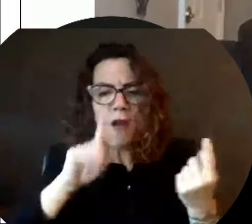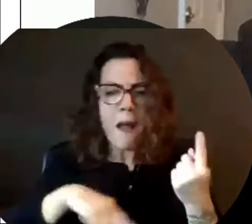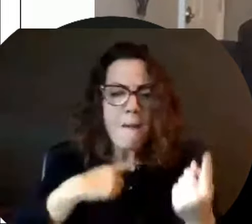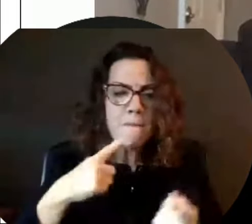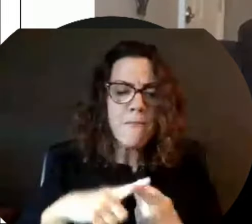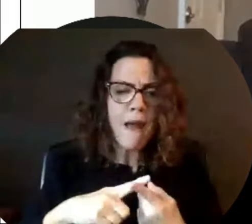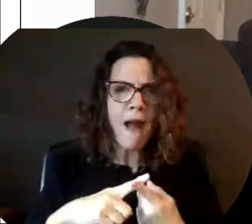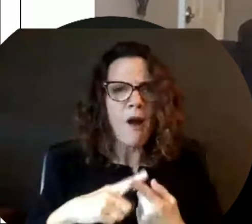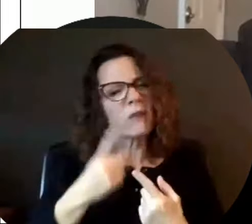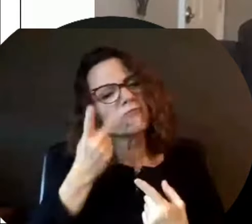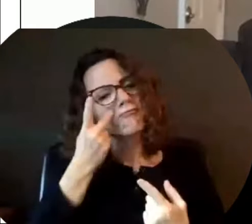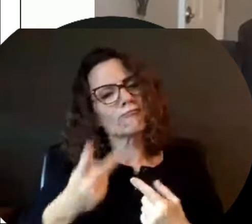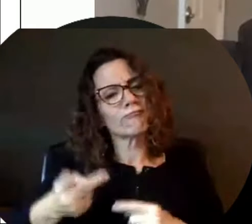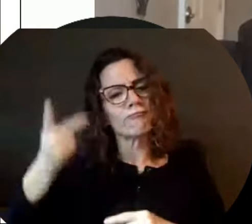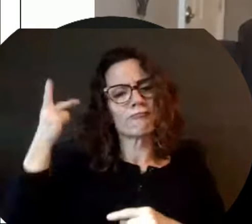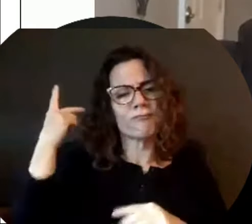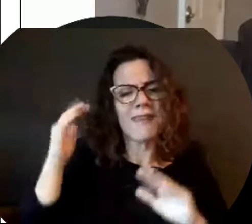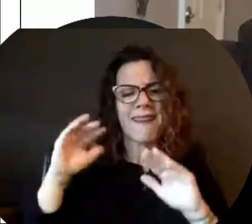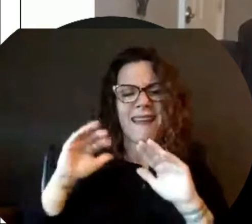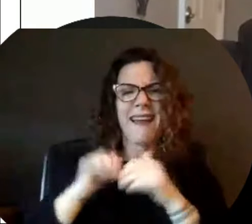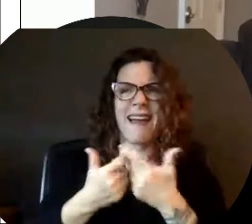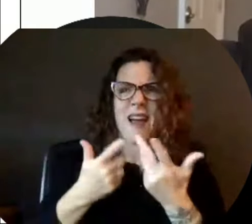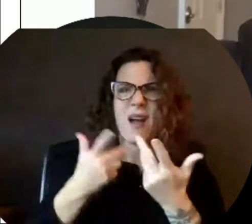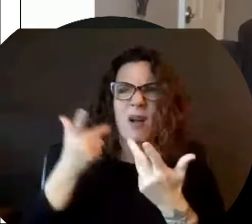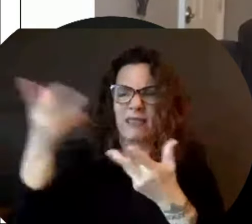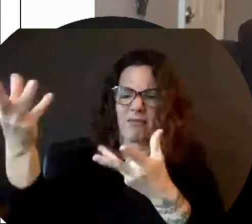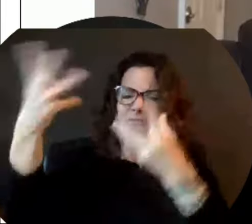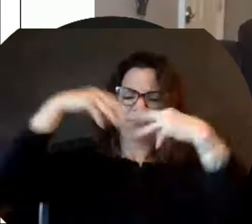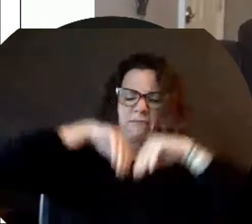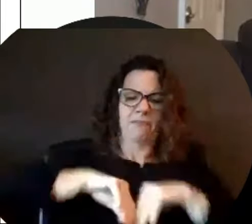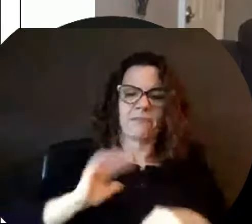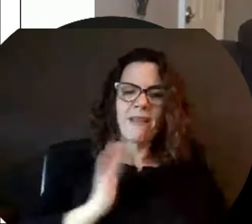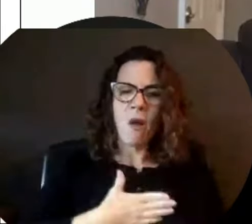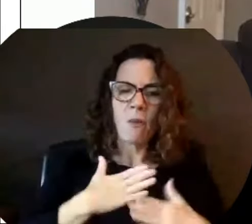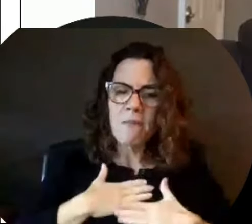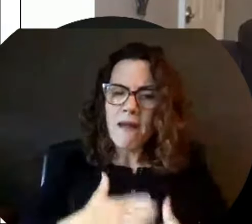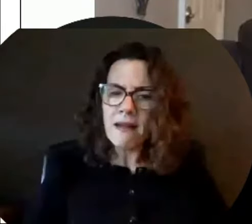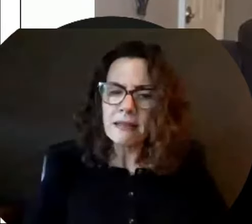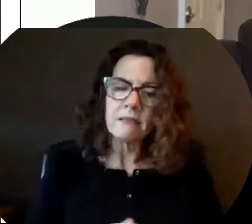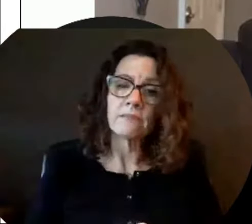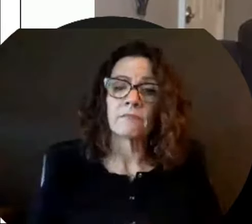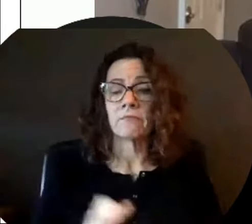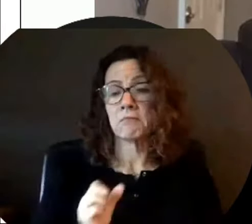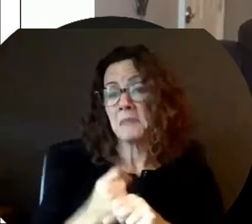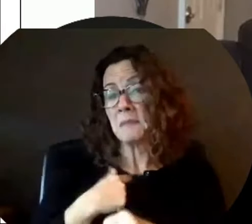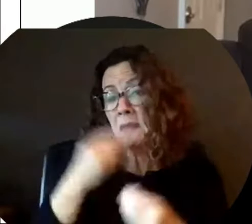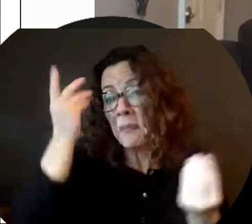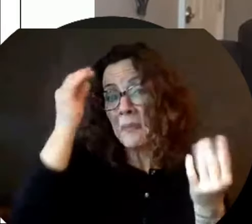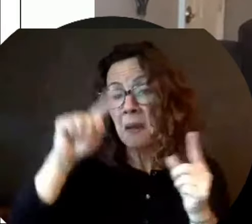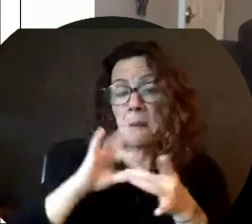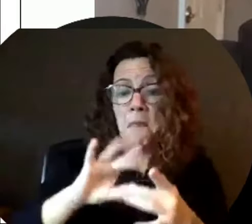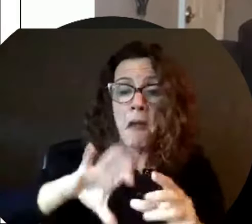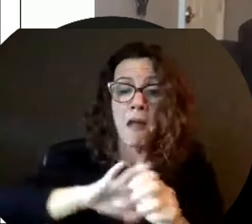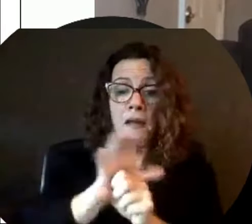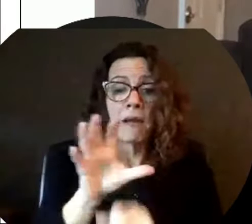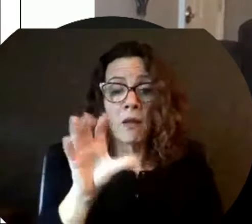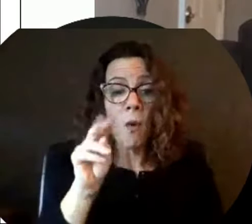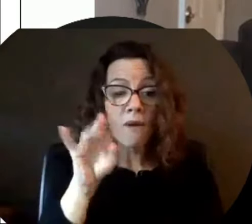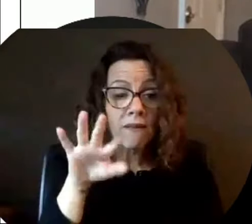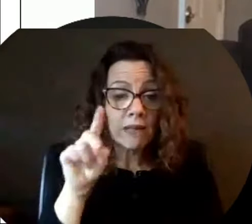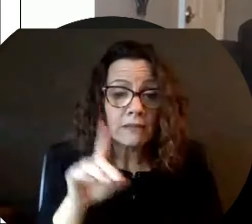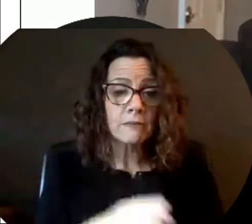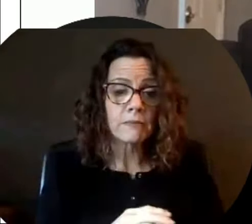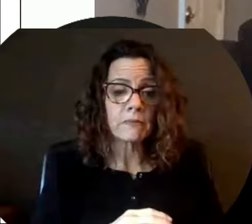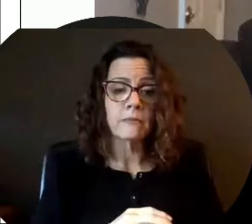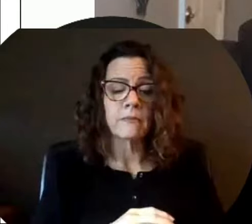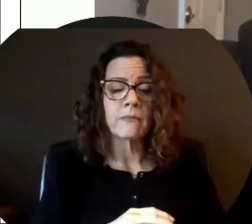about COVID, right? Because I don't know if people realize, but COVID testing was one of the first things that was first done